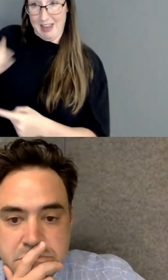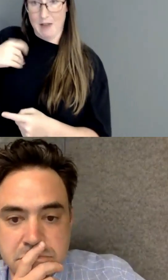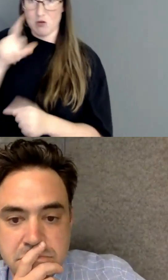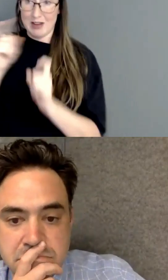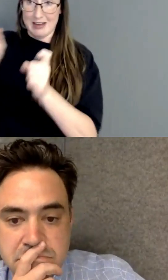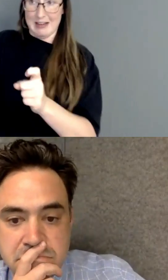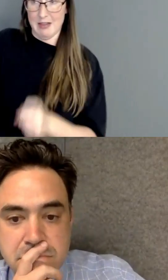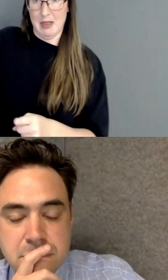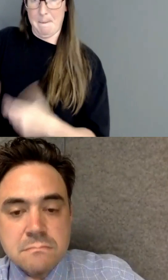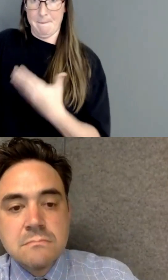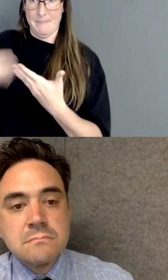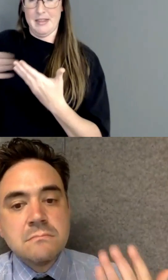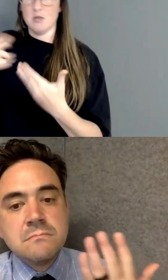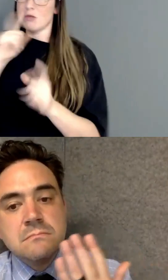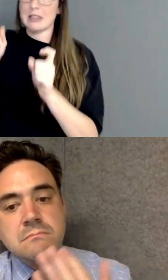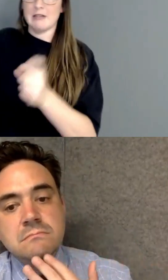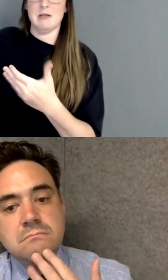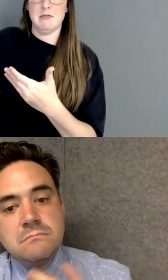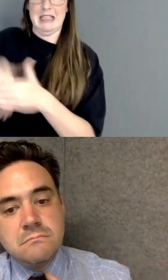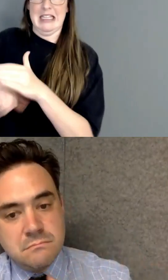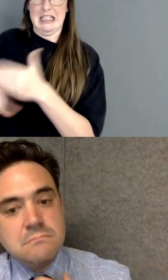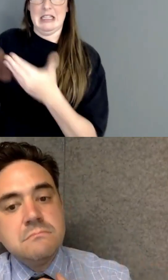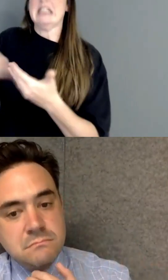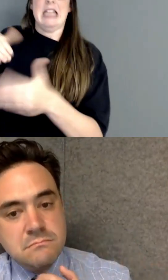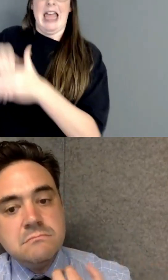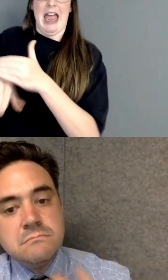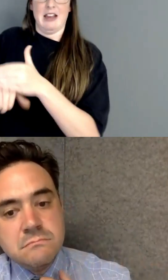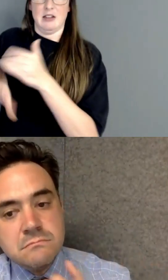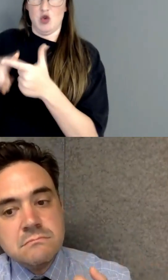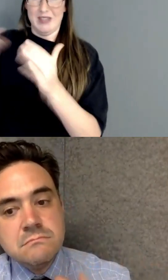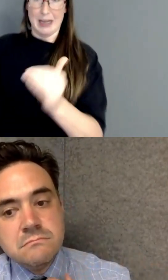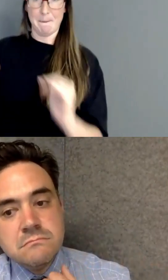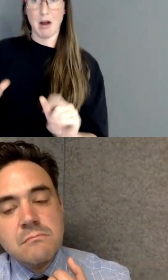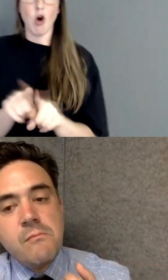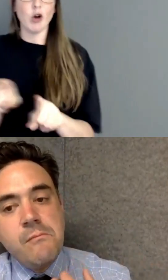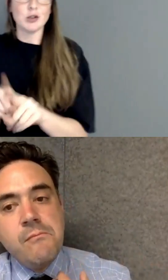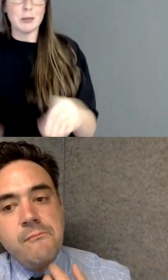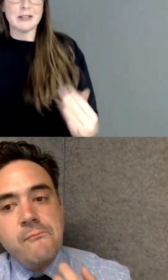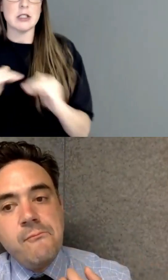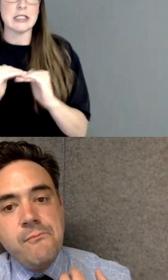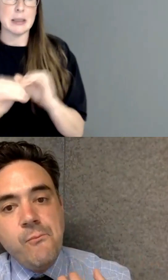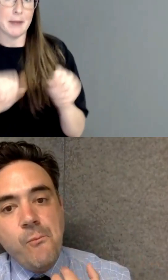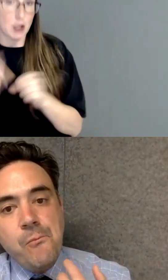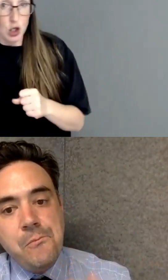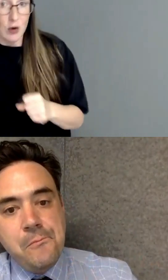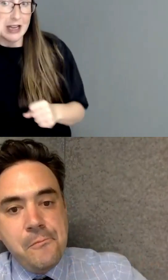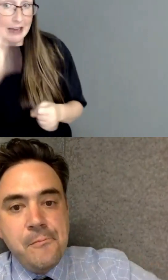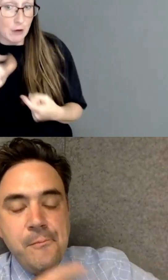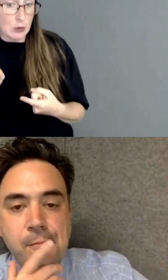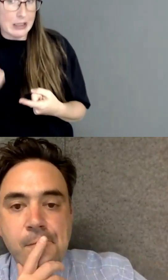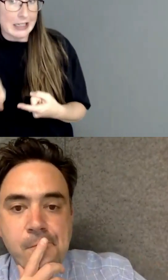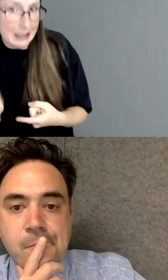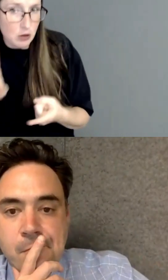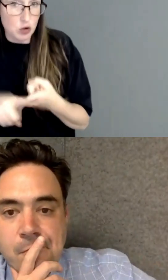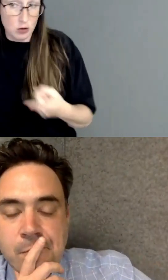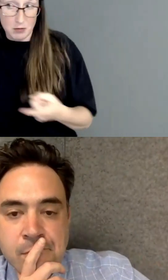them easy access to a step down for your program. And it also gives you the stability of knowing that if you need to